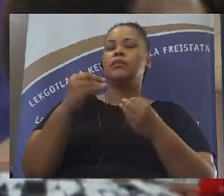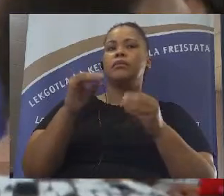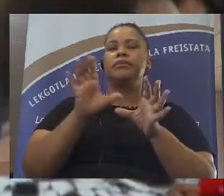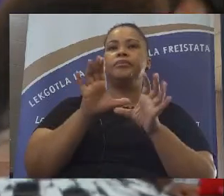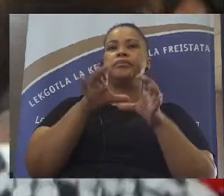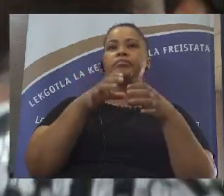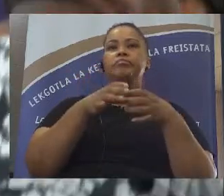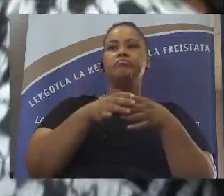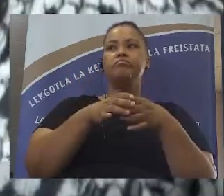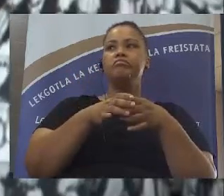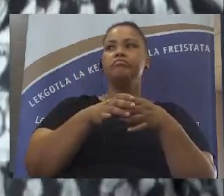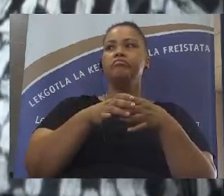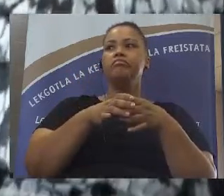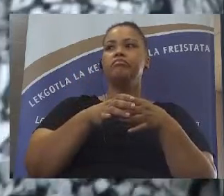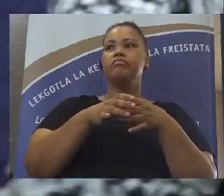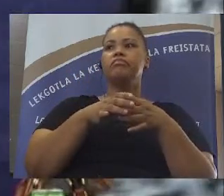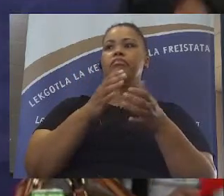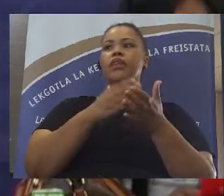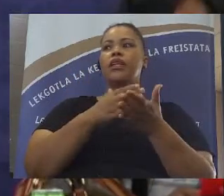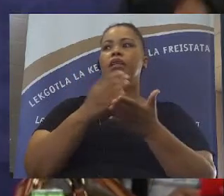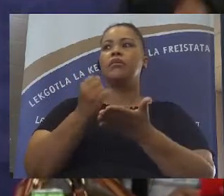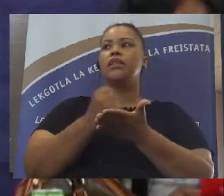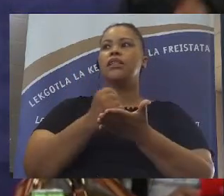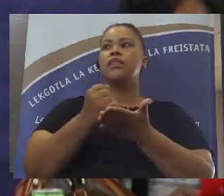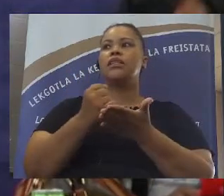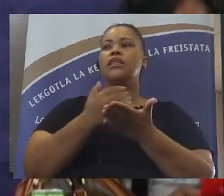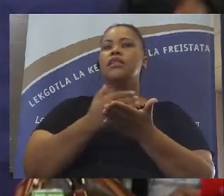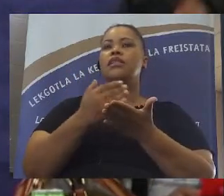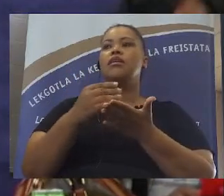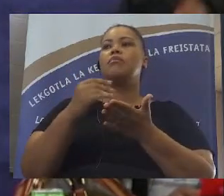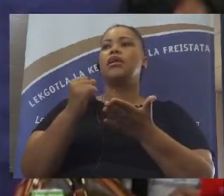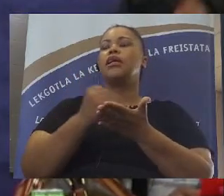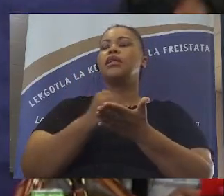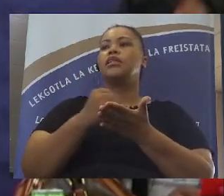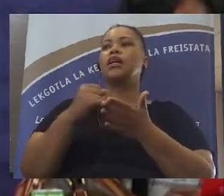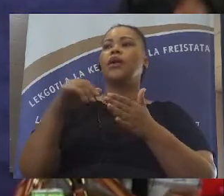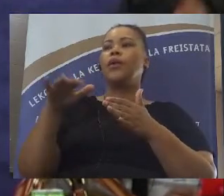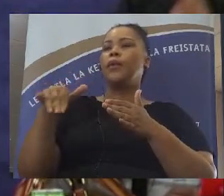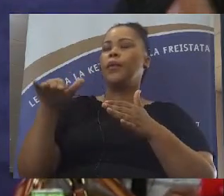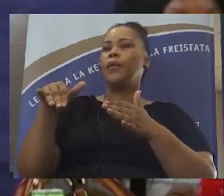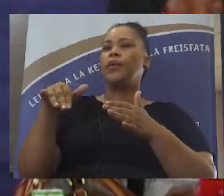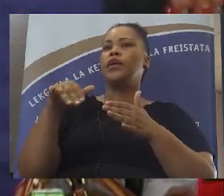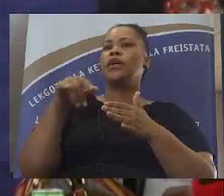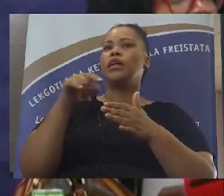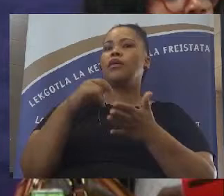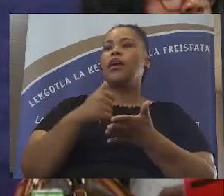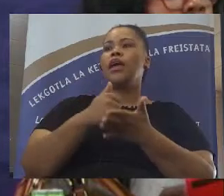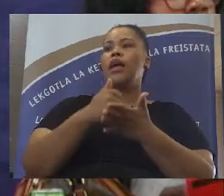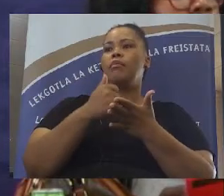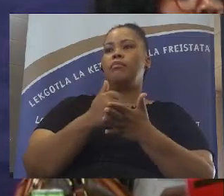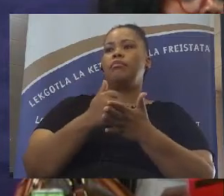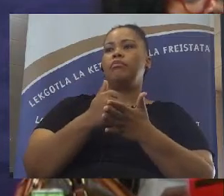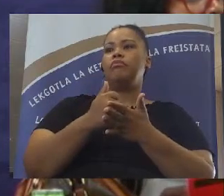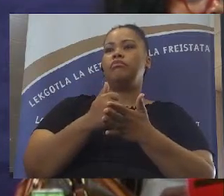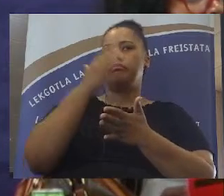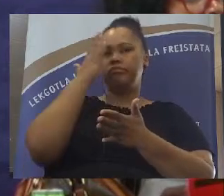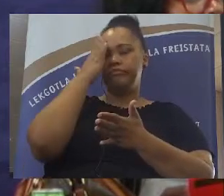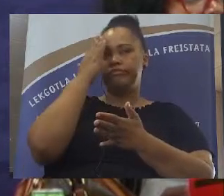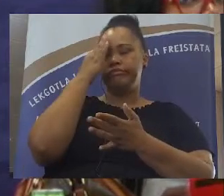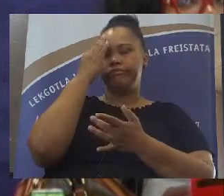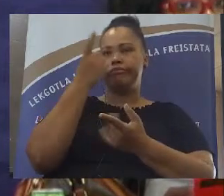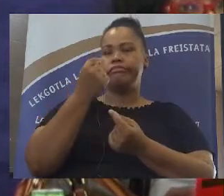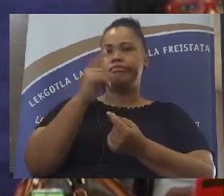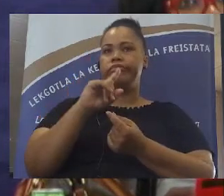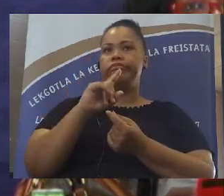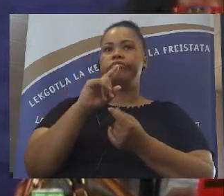etsa jwang hore o tlo kgone molao o reng ka di-small business, le hore na thuso e le ka e tholang e